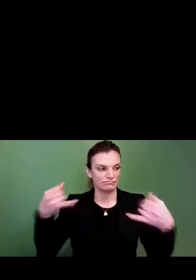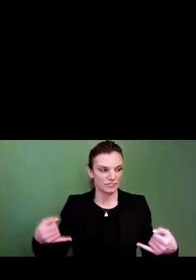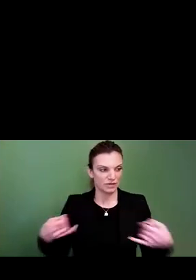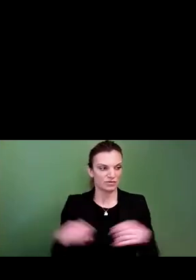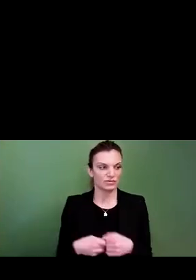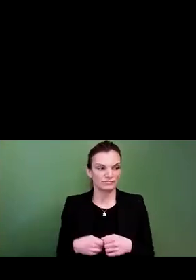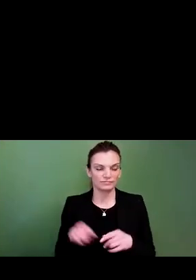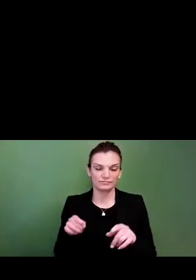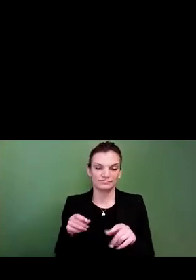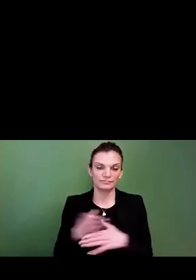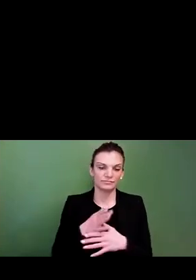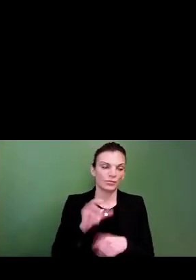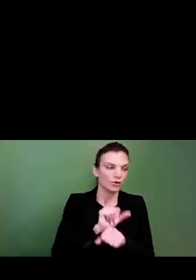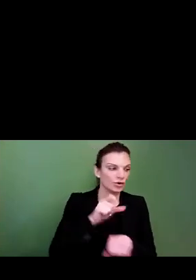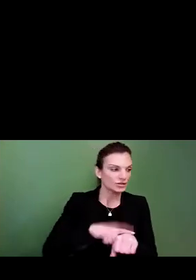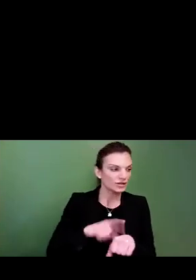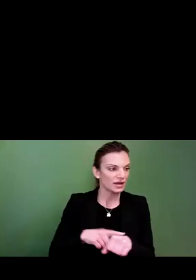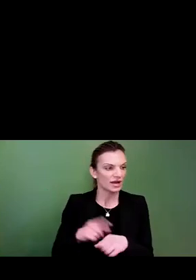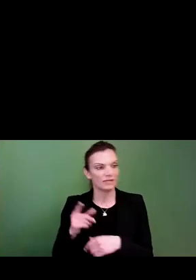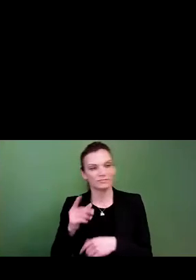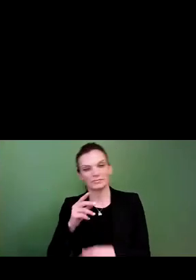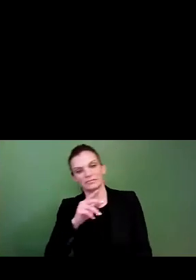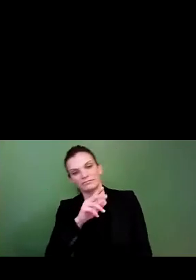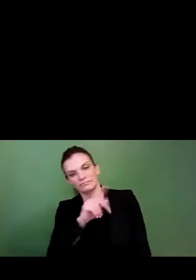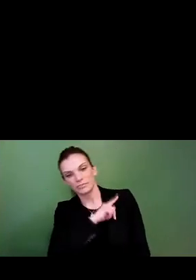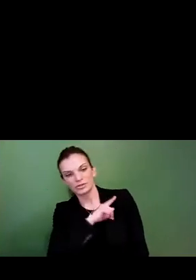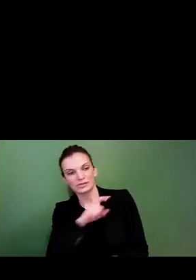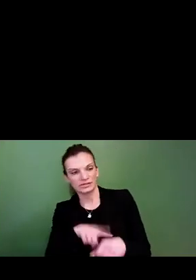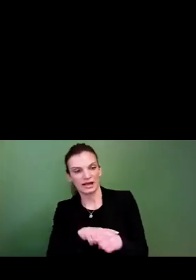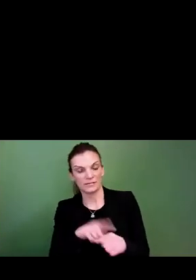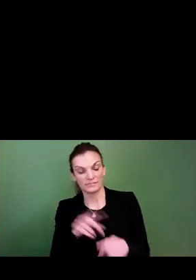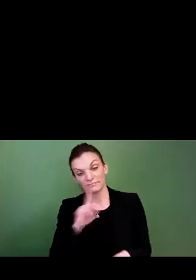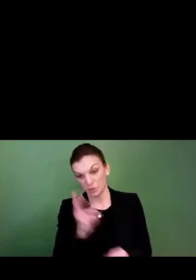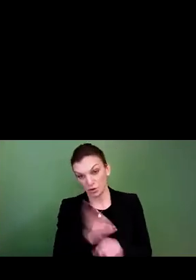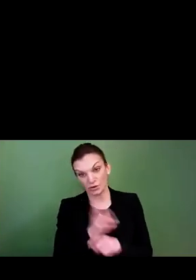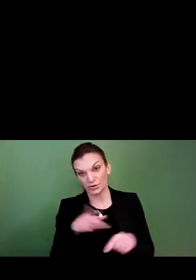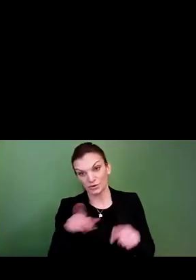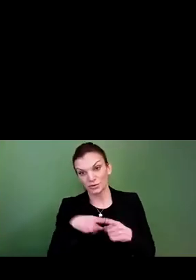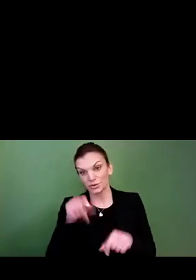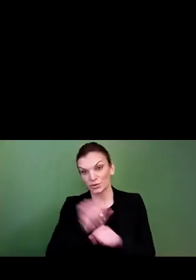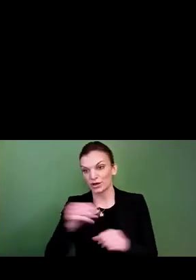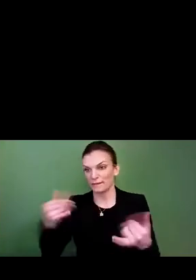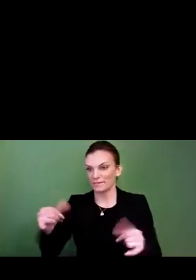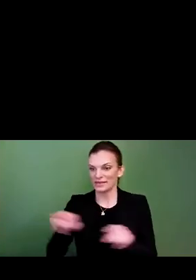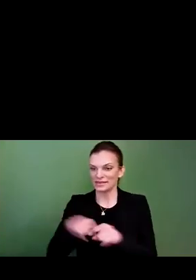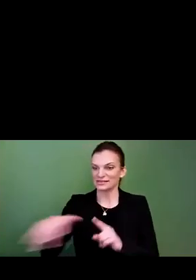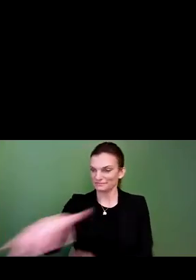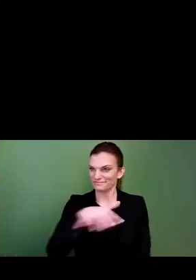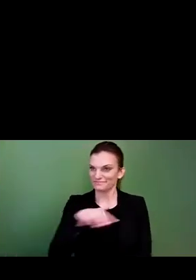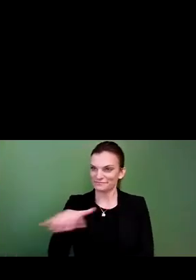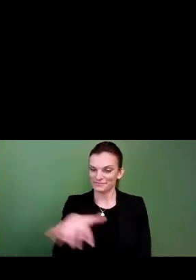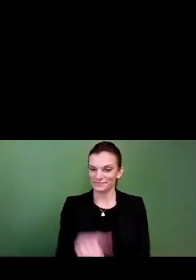and personal time or play time, something that can be hard to do when you work and play in the same space.